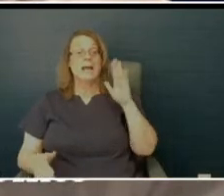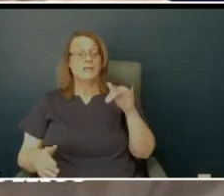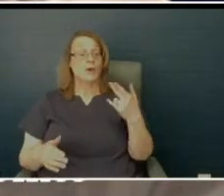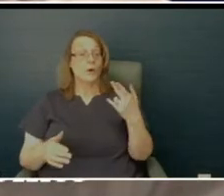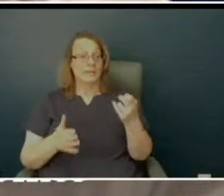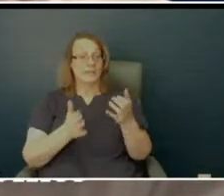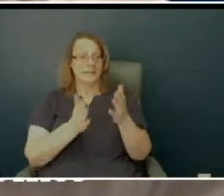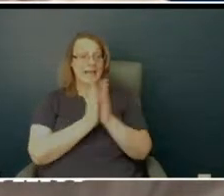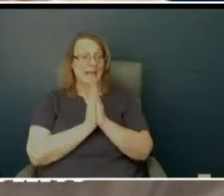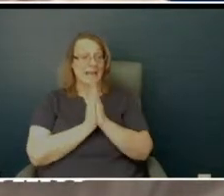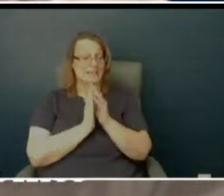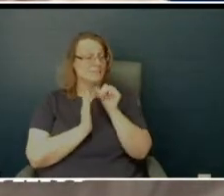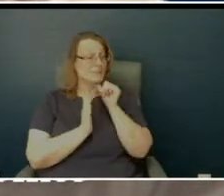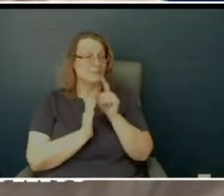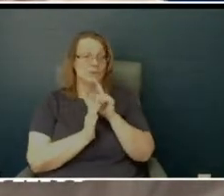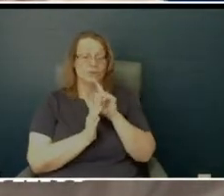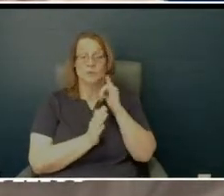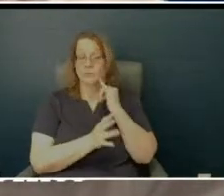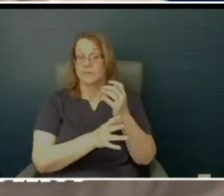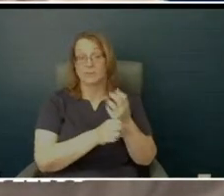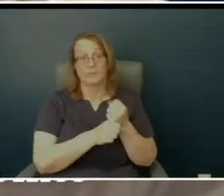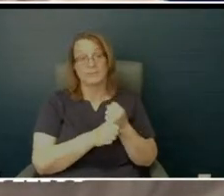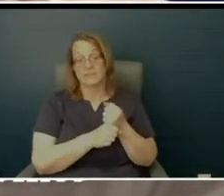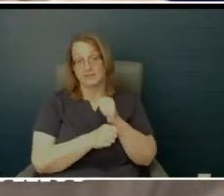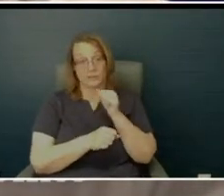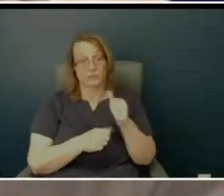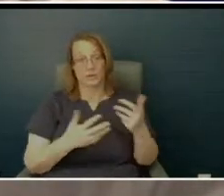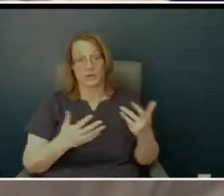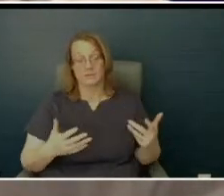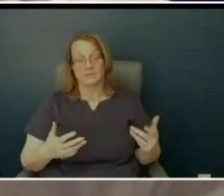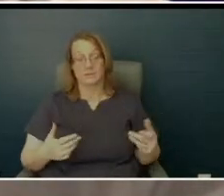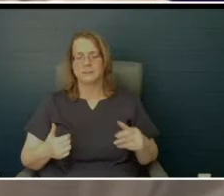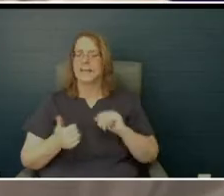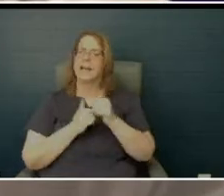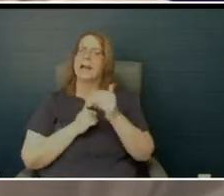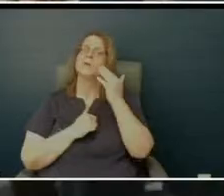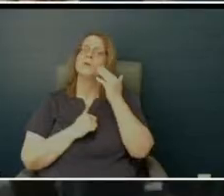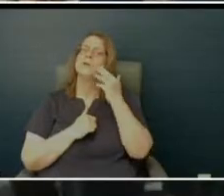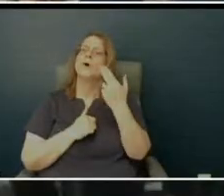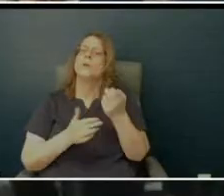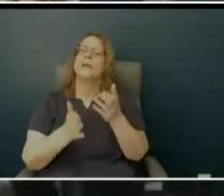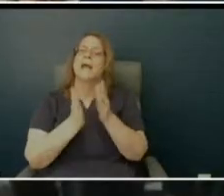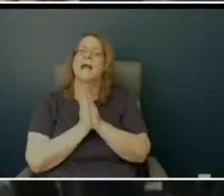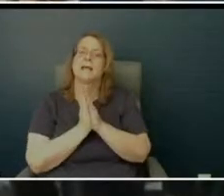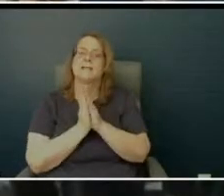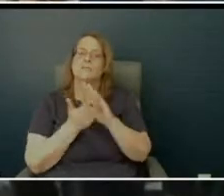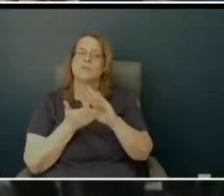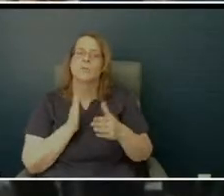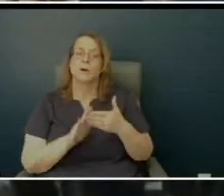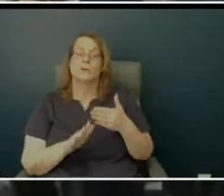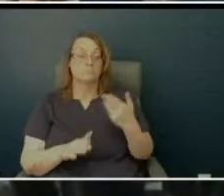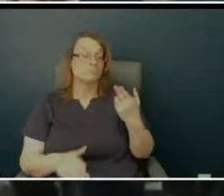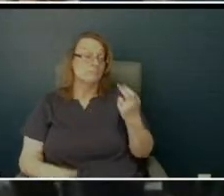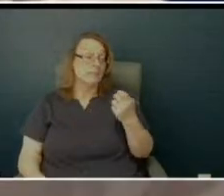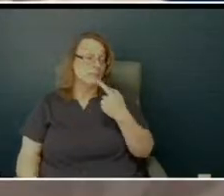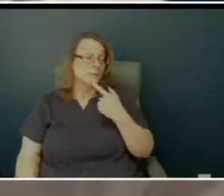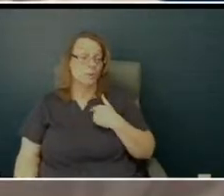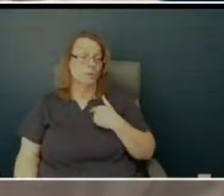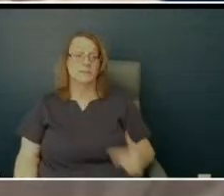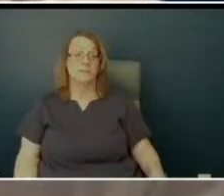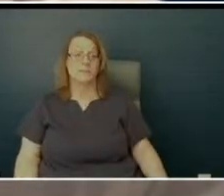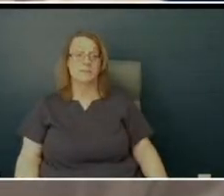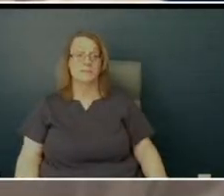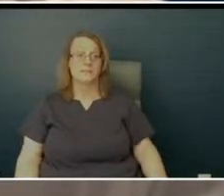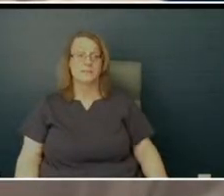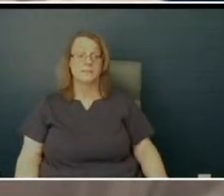received one or what happened with it. How do you know that Congressman Gaetz asked for a pardon? He told me. Tell us